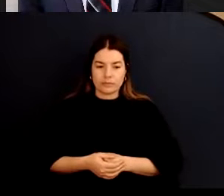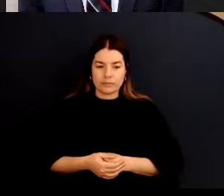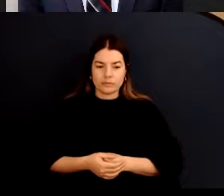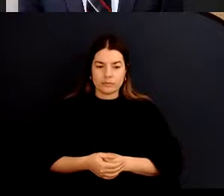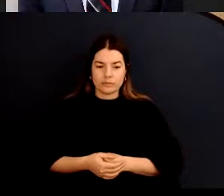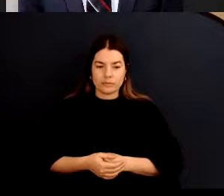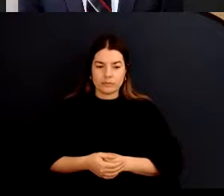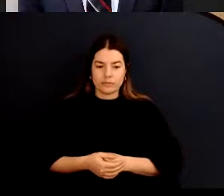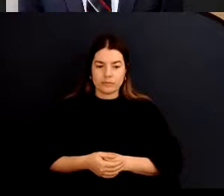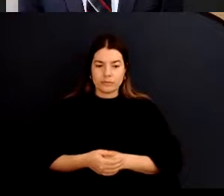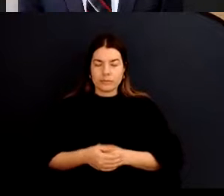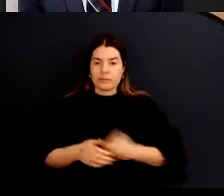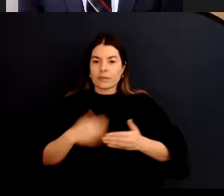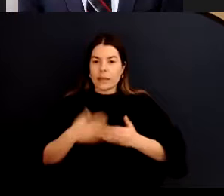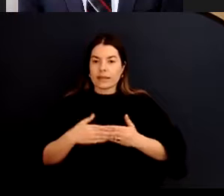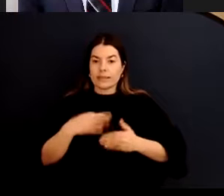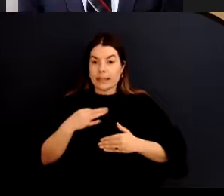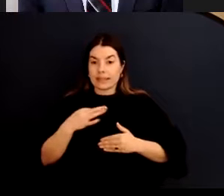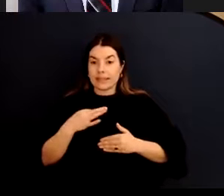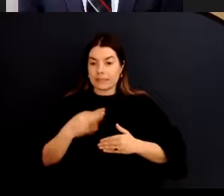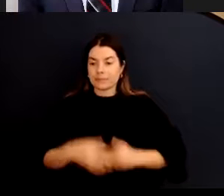The next candidate